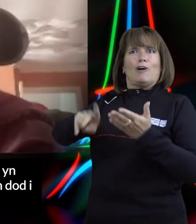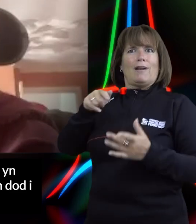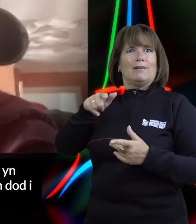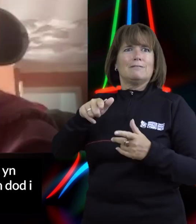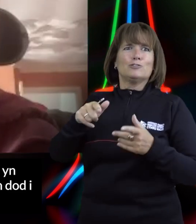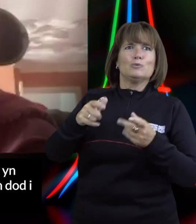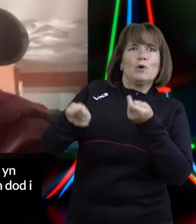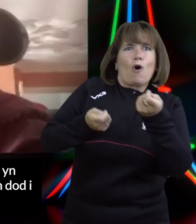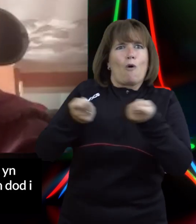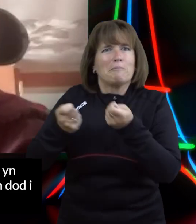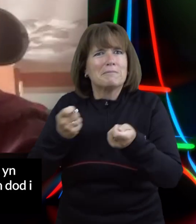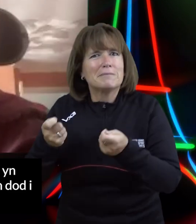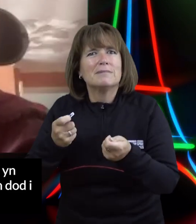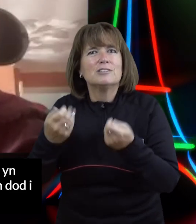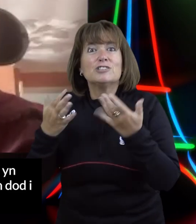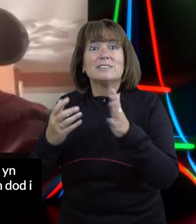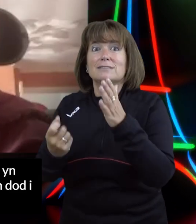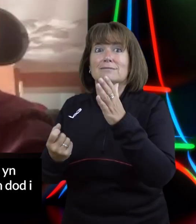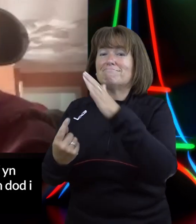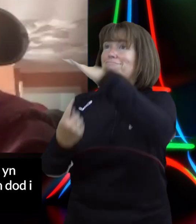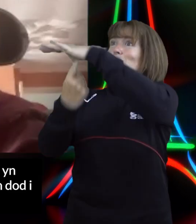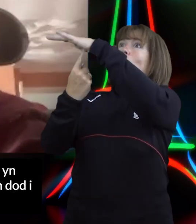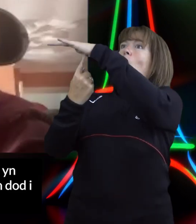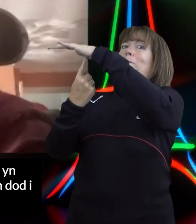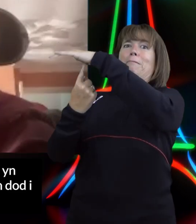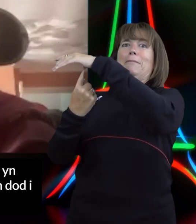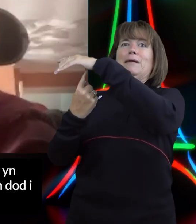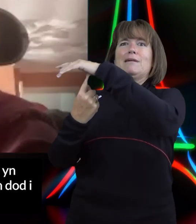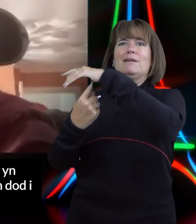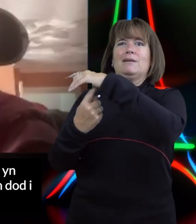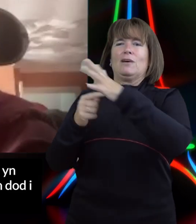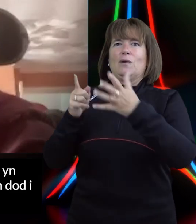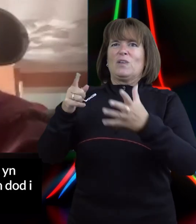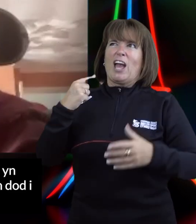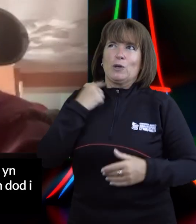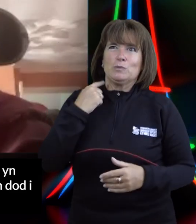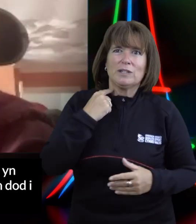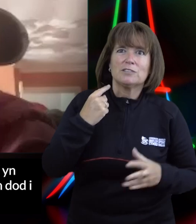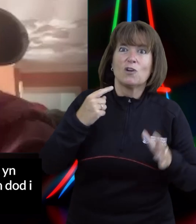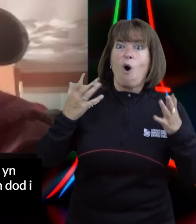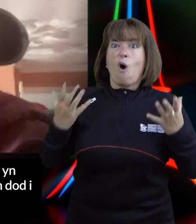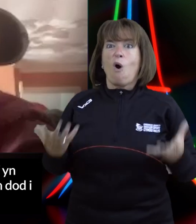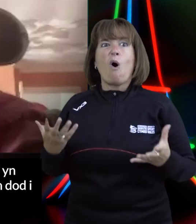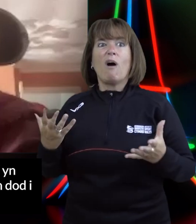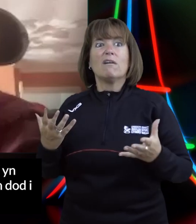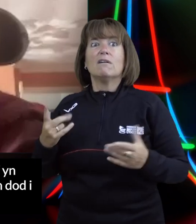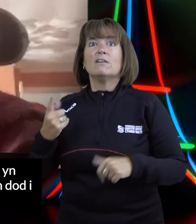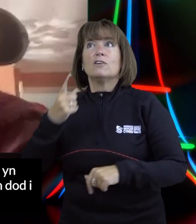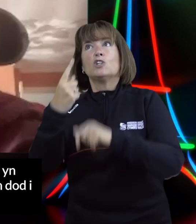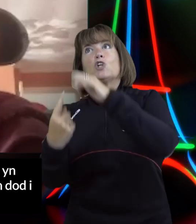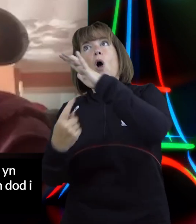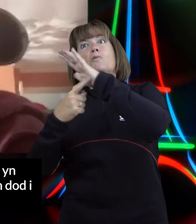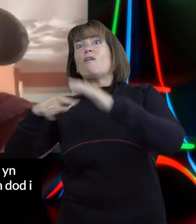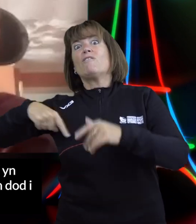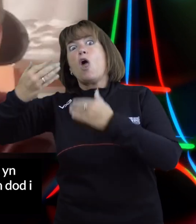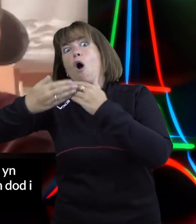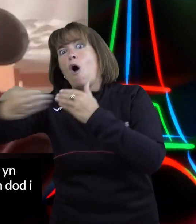it. When you're at the top, it's sort of you got to either get used to it or you don't be at the top much